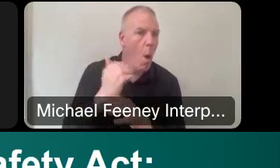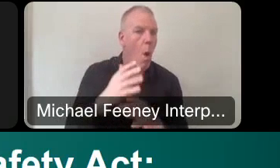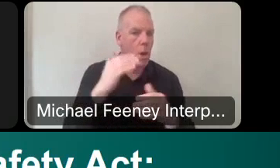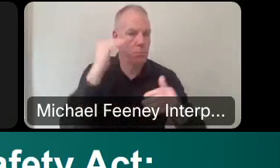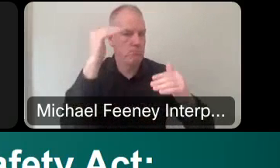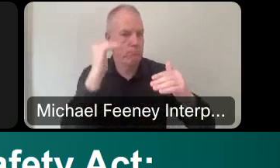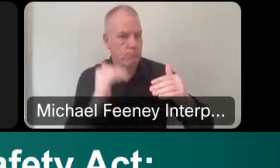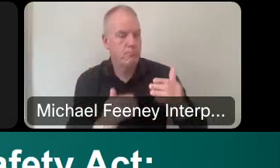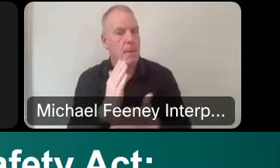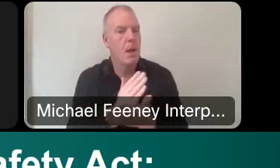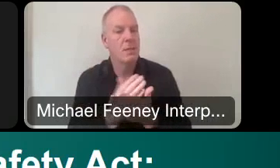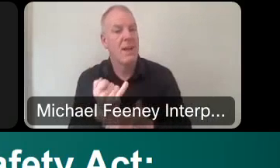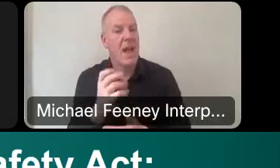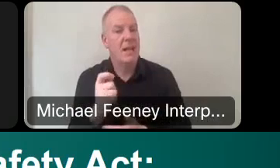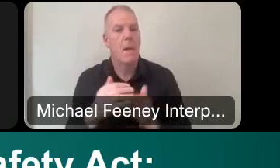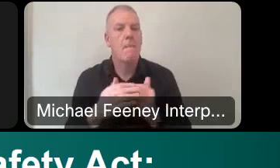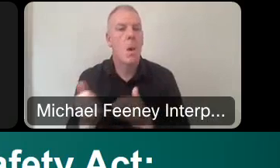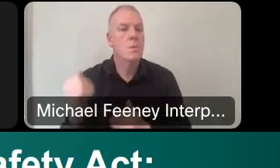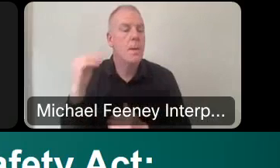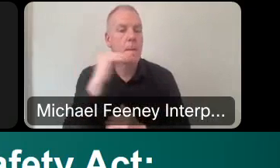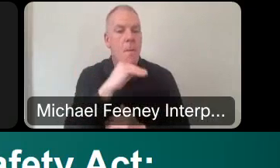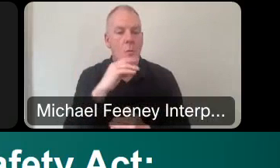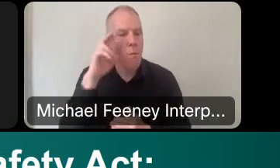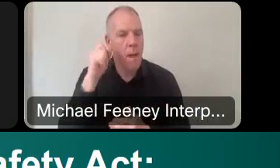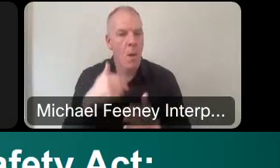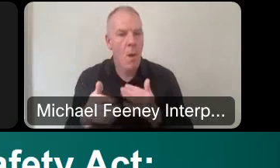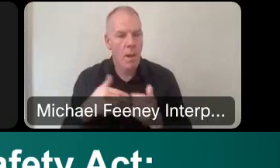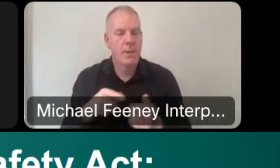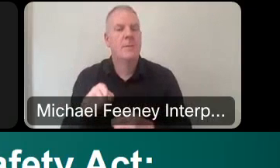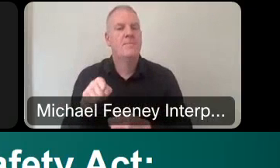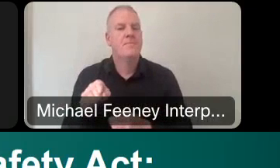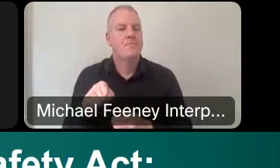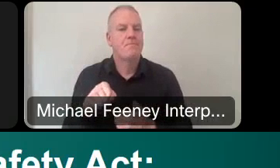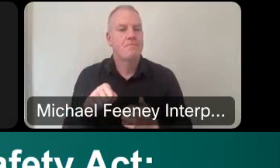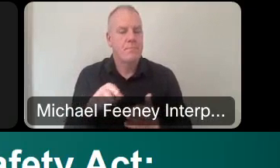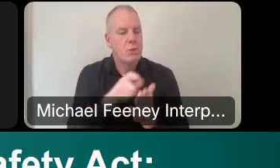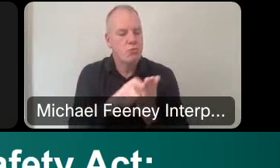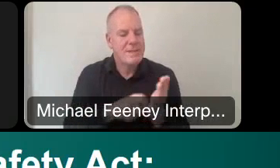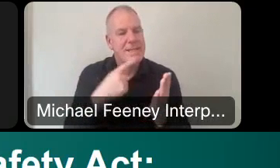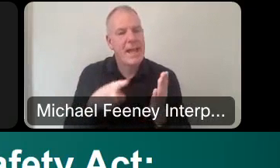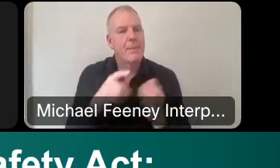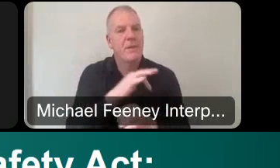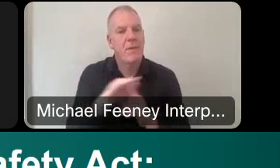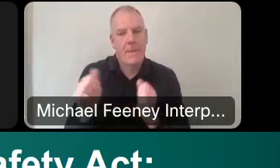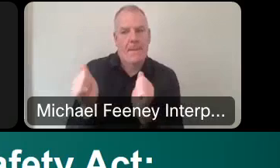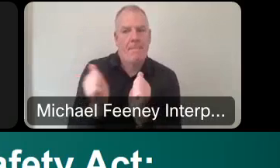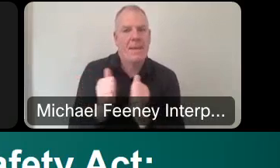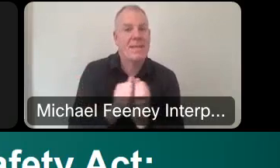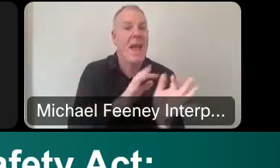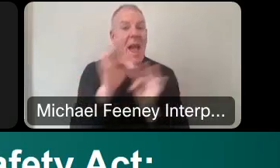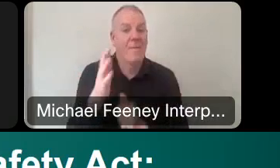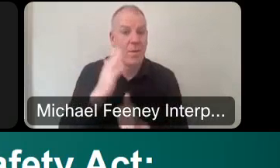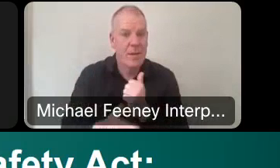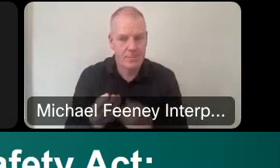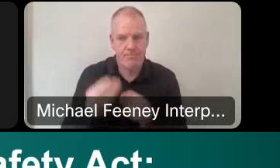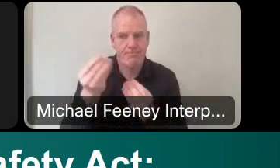the Act here. But the predominant thing to think about in documentation is really those written statements or records going out after the open disclosure